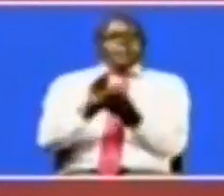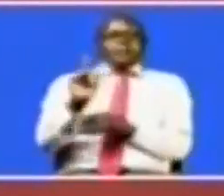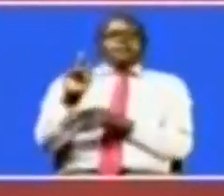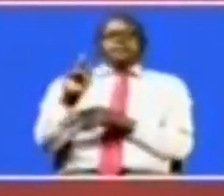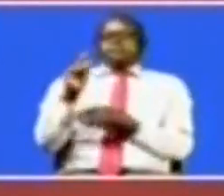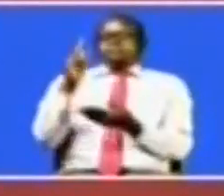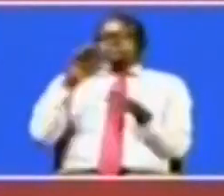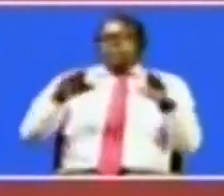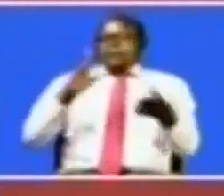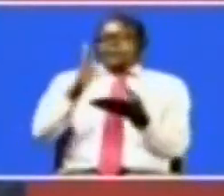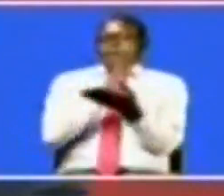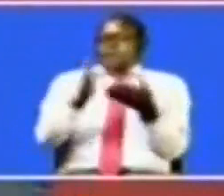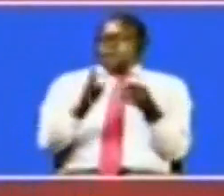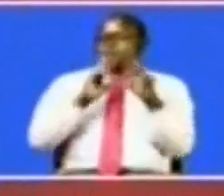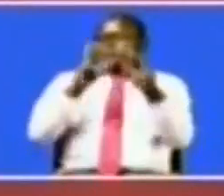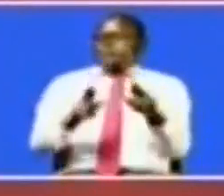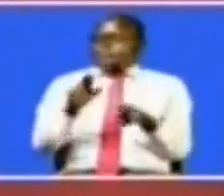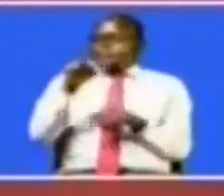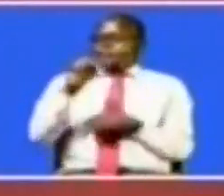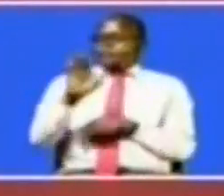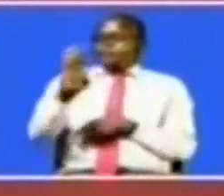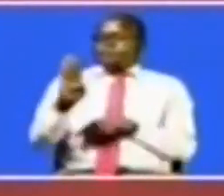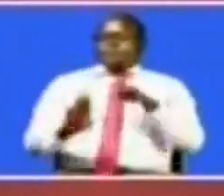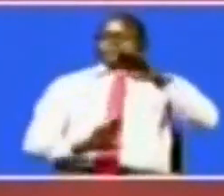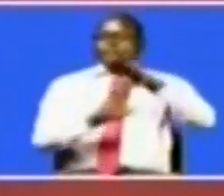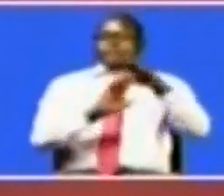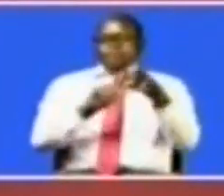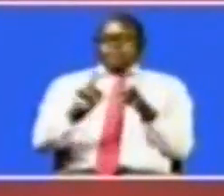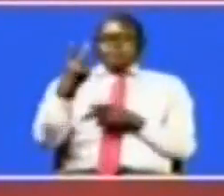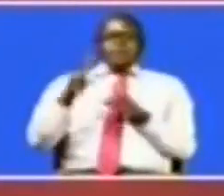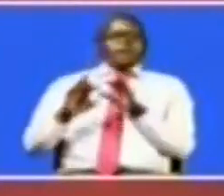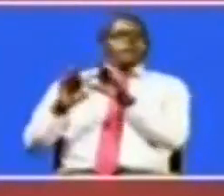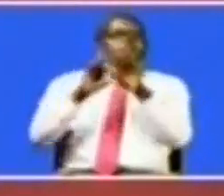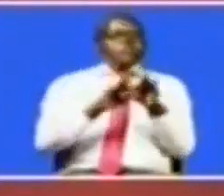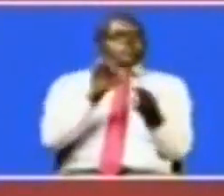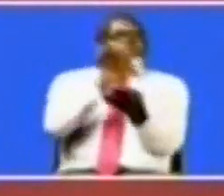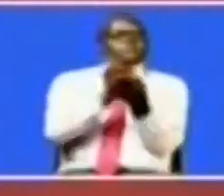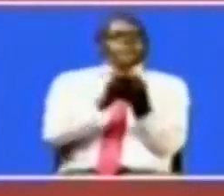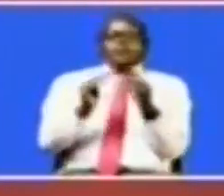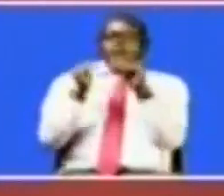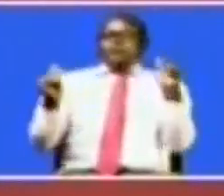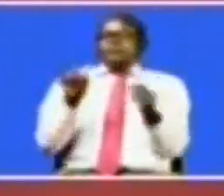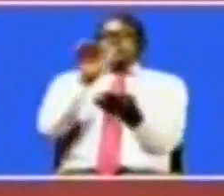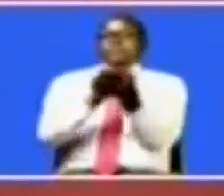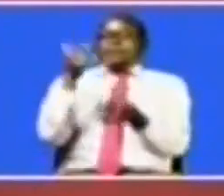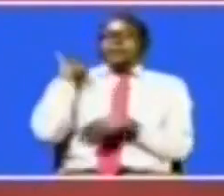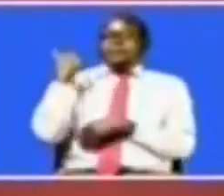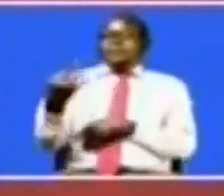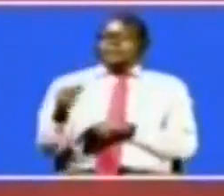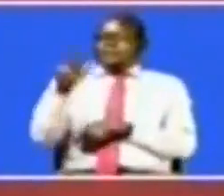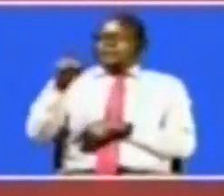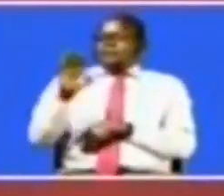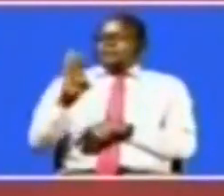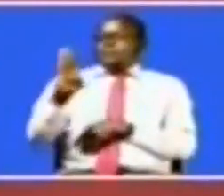Central Bank's latest supervision report, KCB emerged top, followed by Co-op Bank, with Equity Bank taking third position. KCB Bank